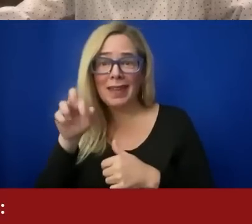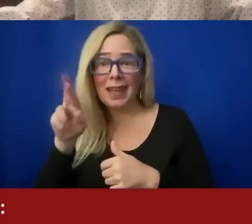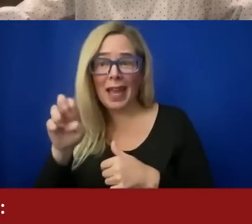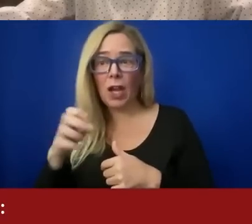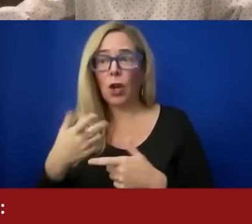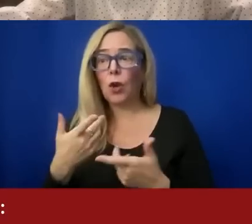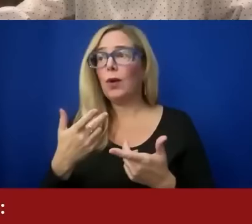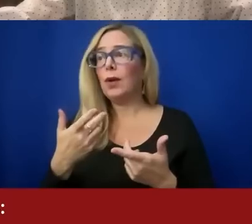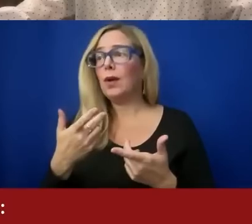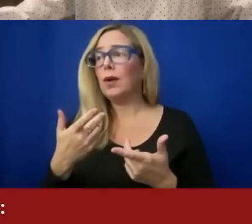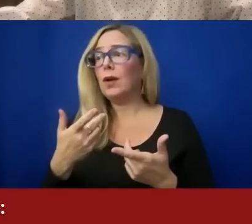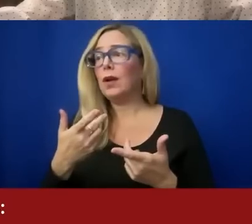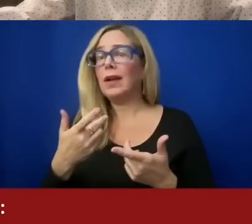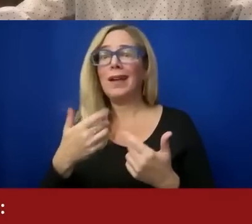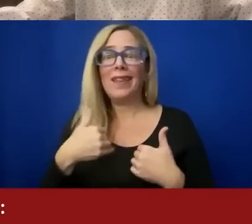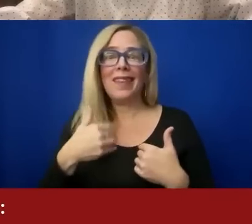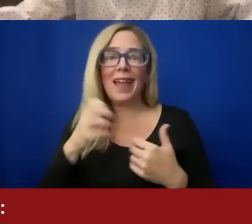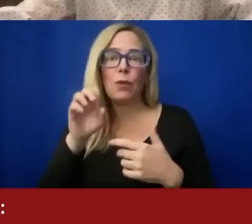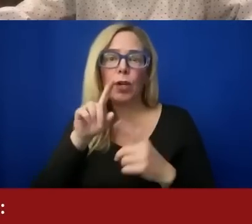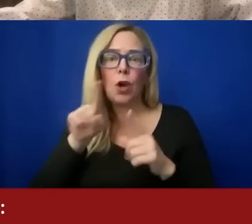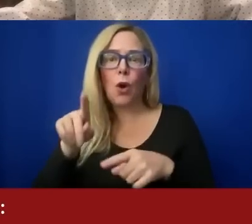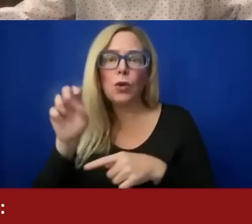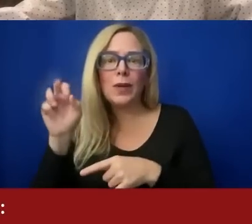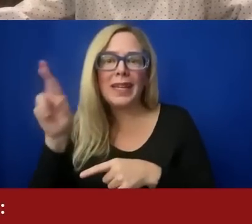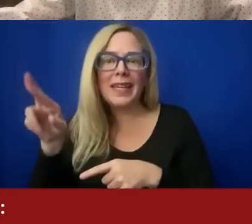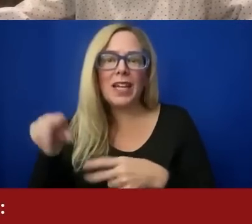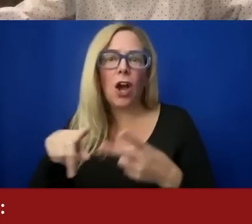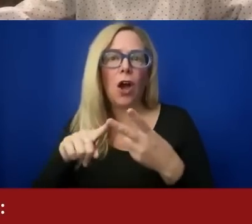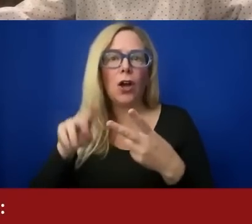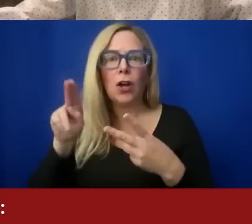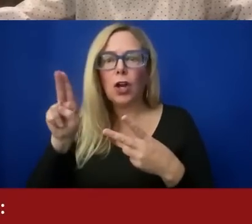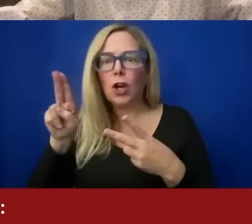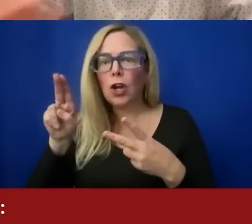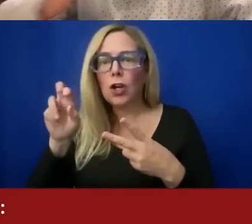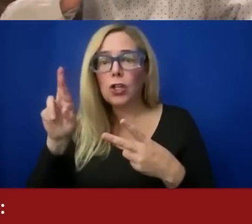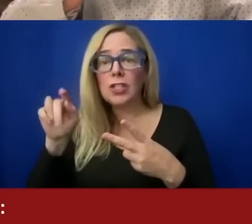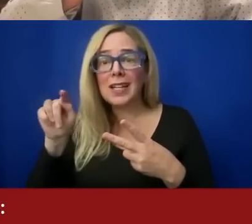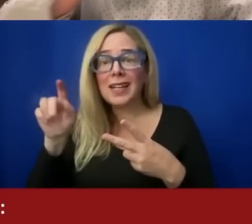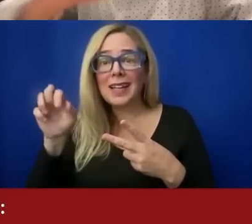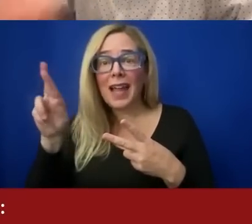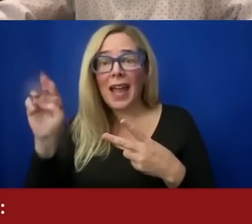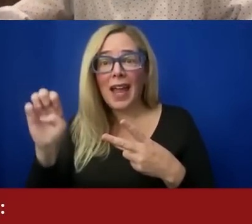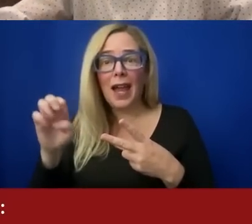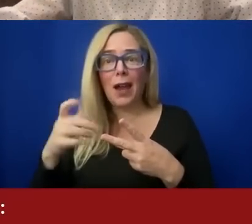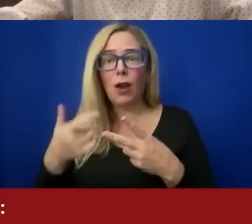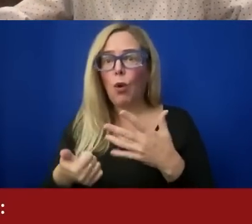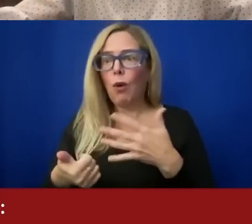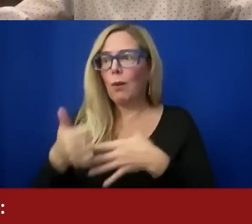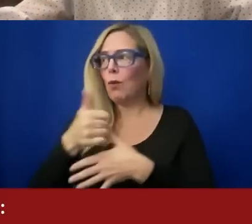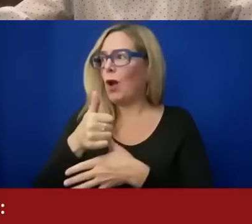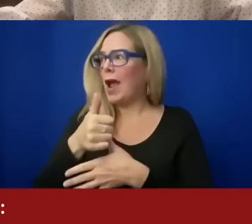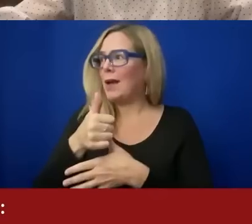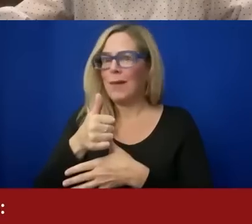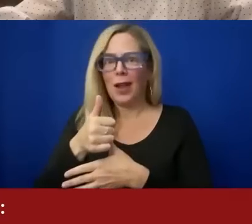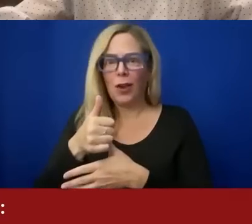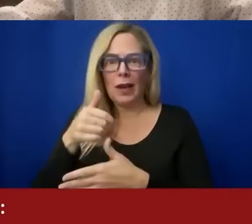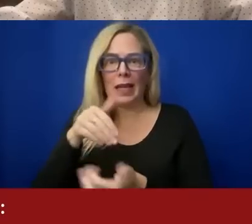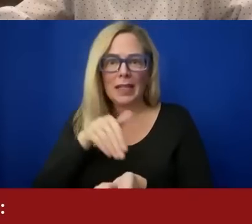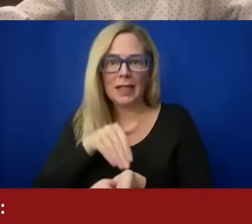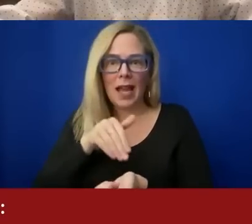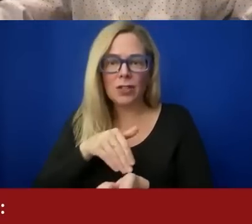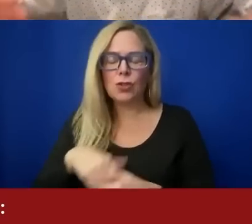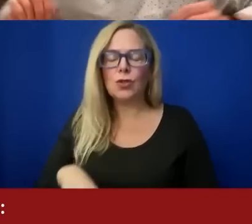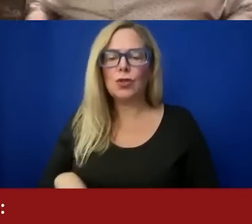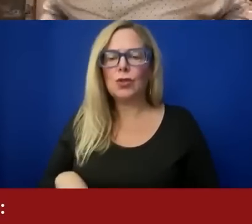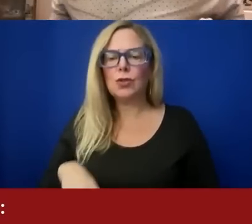care included like an ER, an urgent care, primary care facility. And what was really interesting from our findings was that there